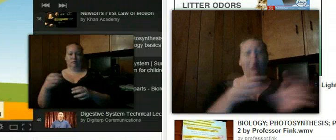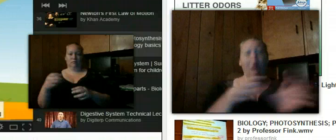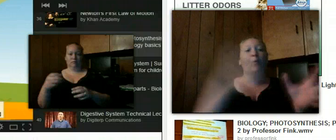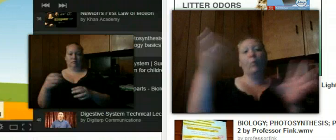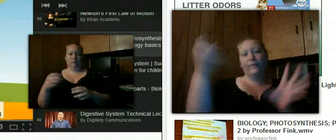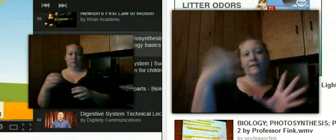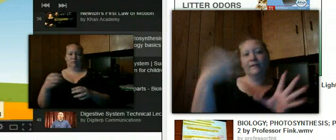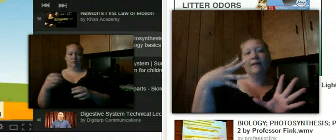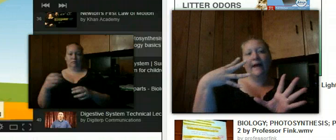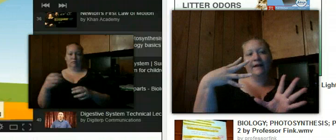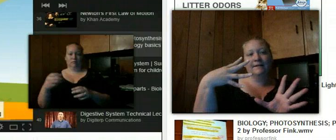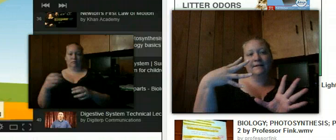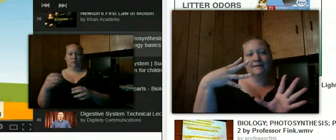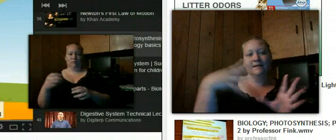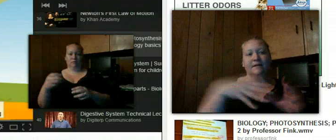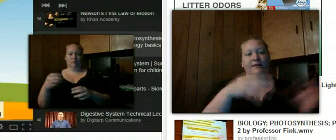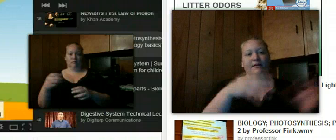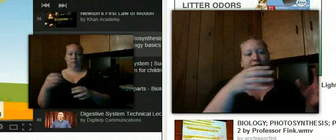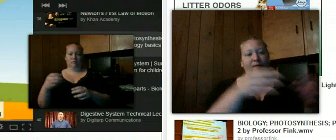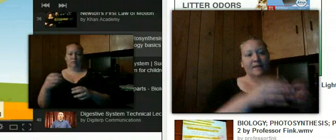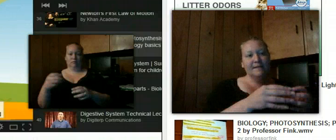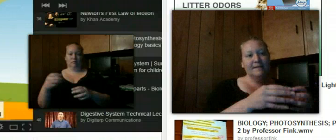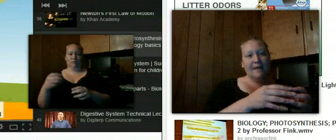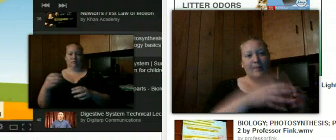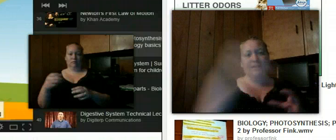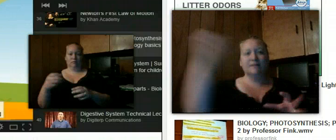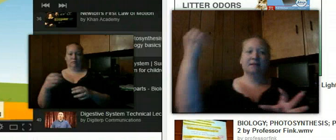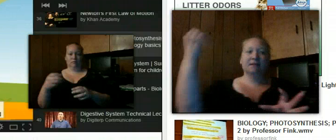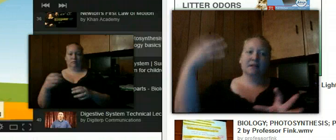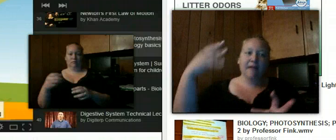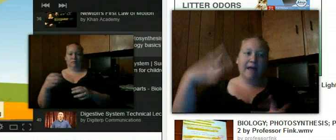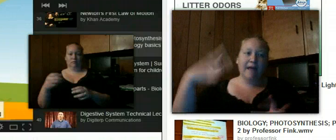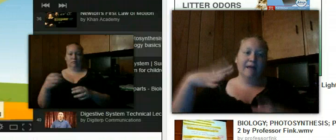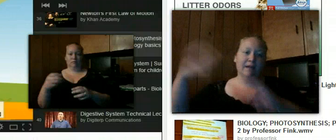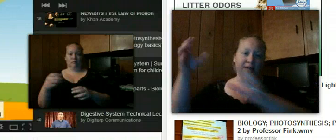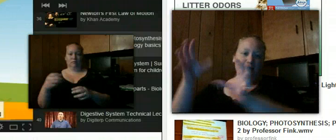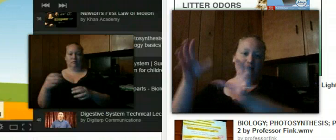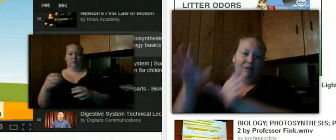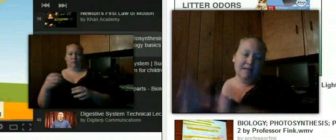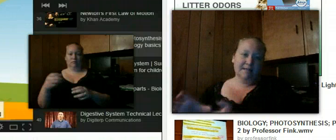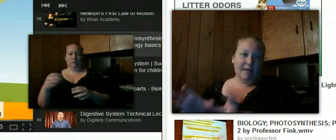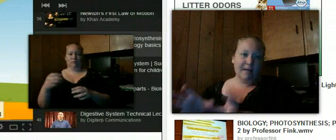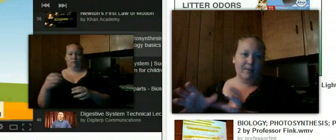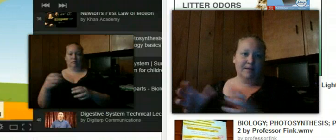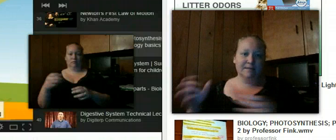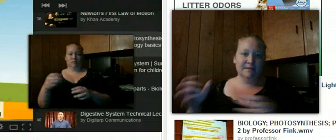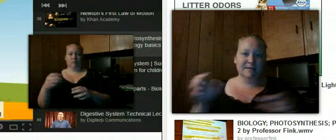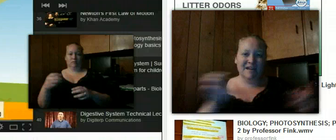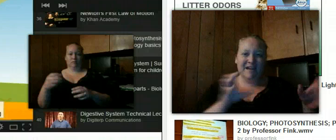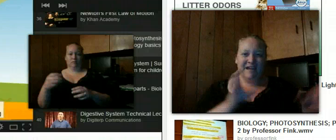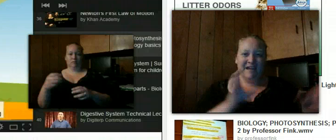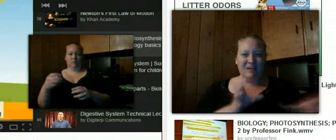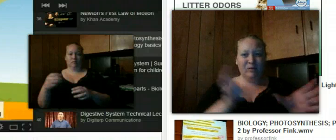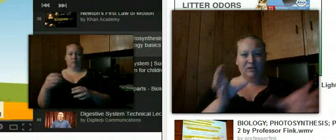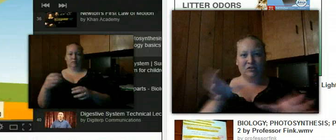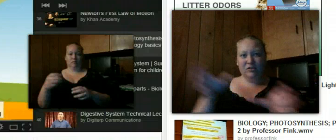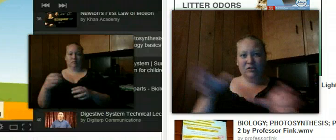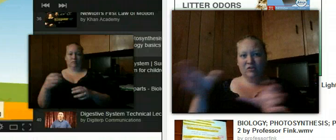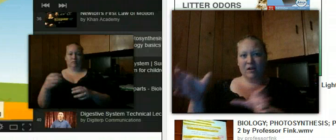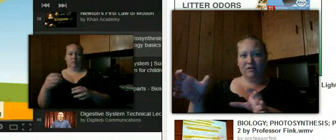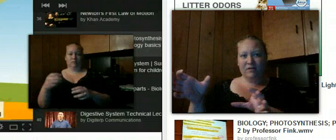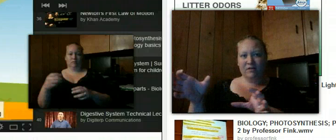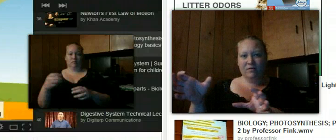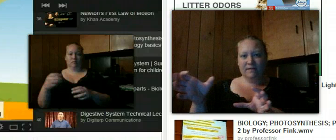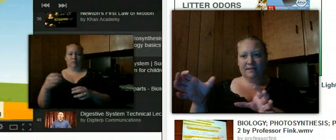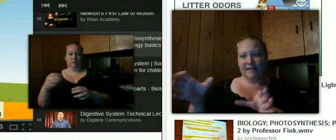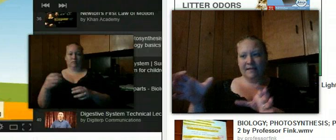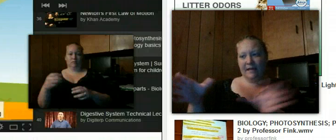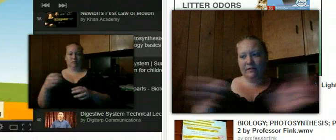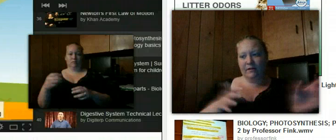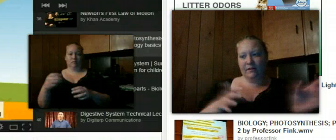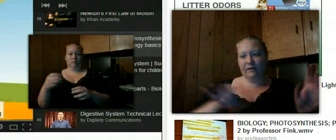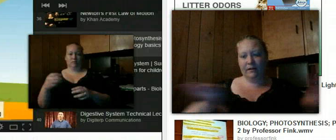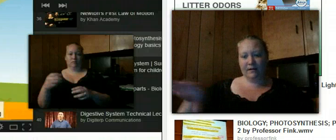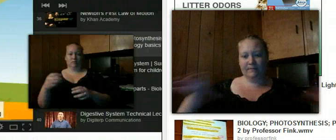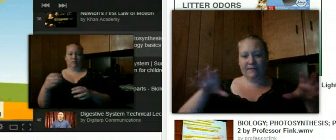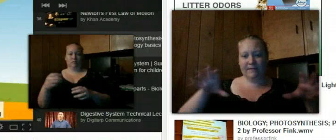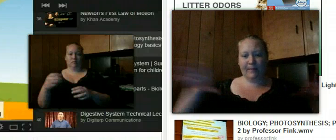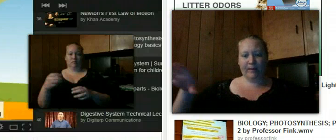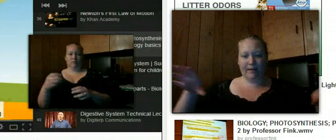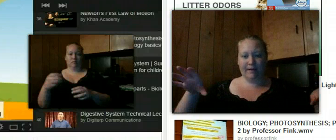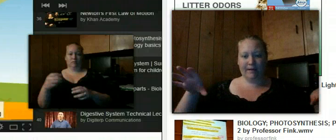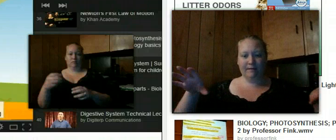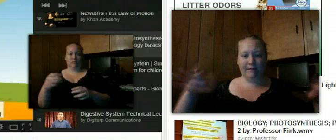was a little, with the light. So when this happens, the light, and then this happens. And I really should have chunked those